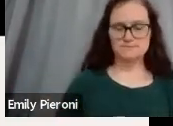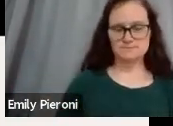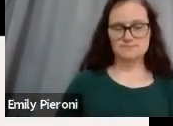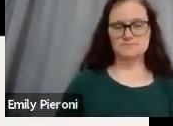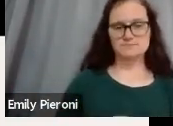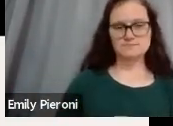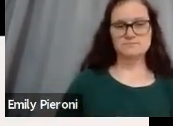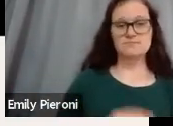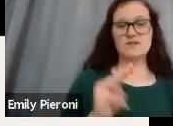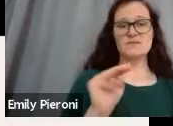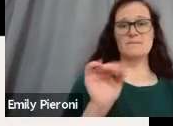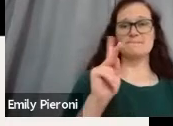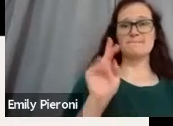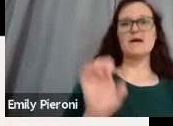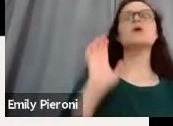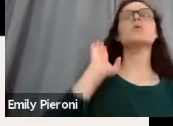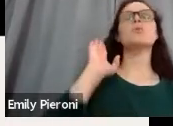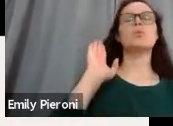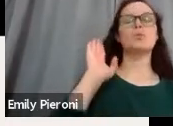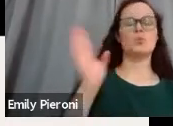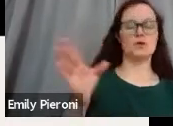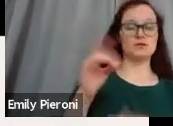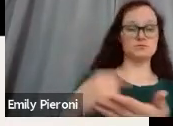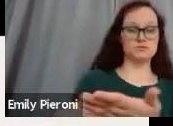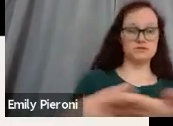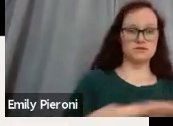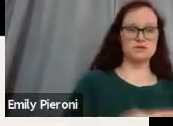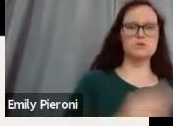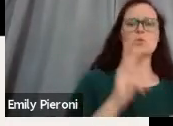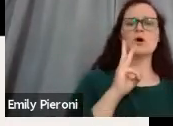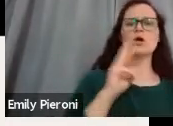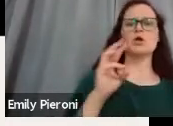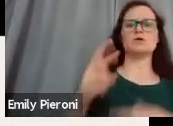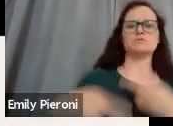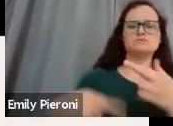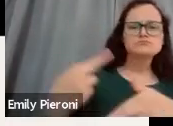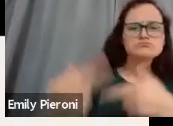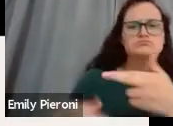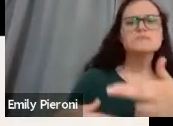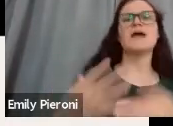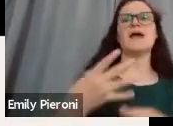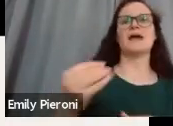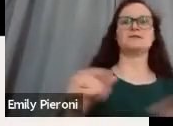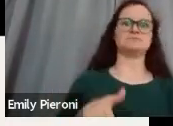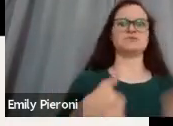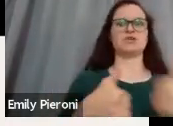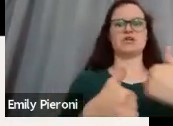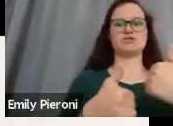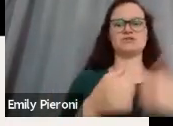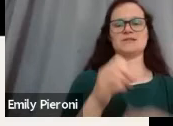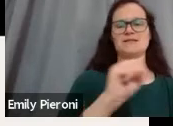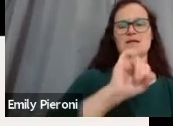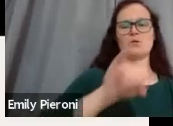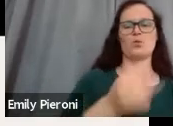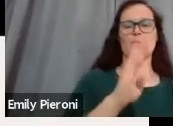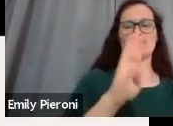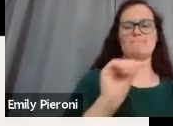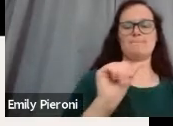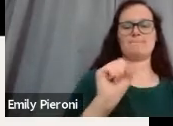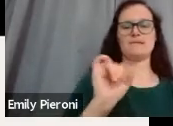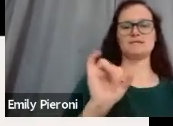to us about produced water reuse opportunities and challenges in the San Juan Basin. Mike?